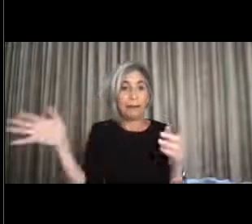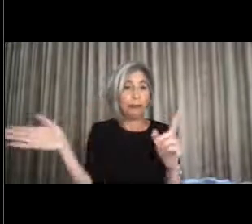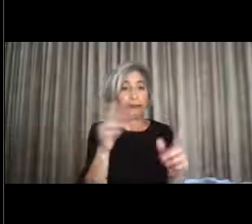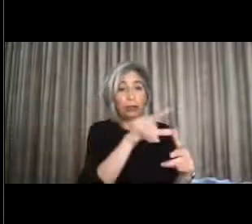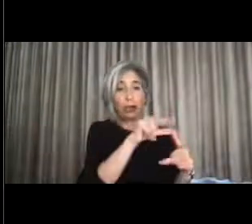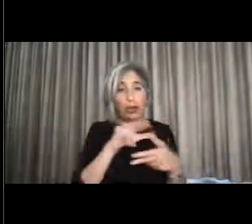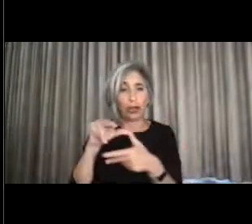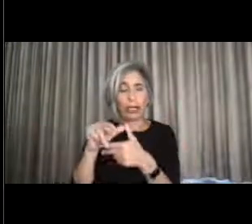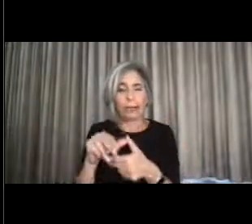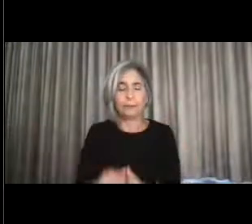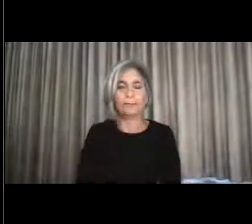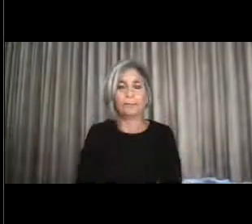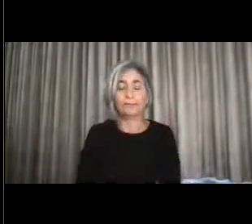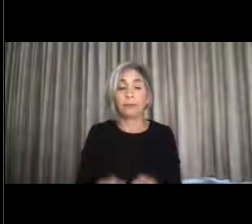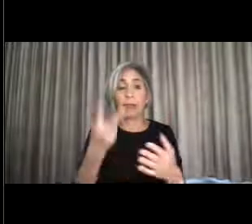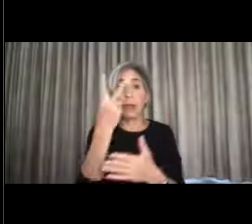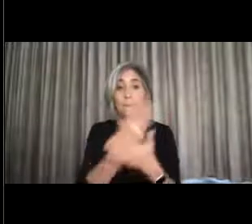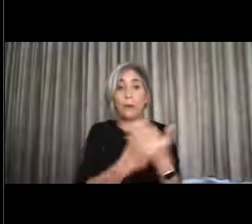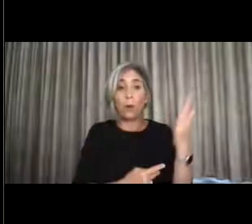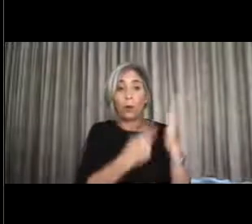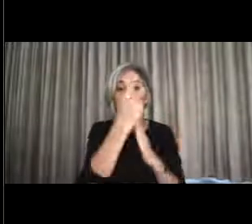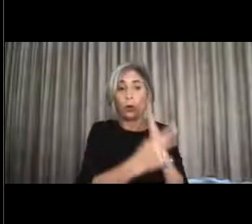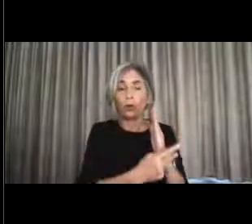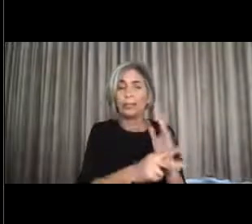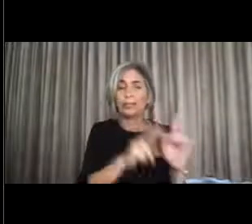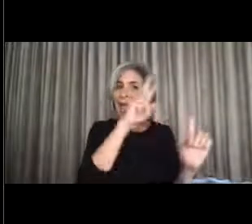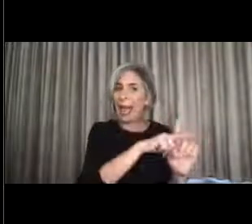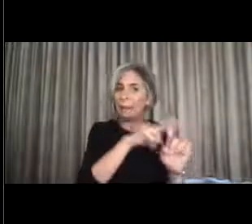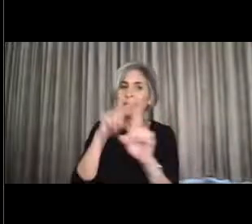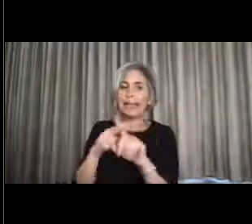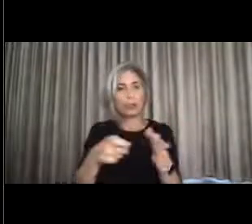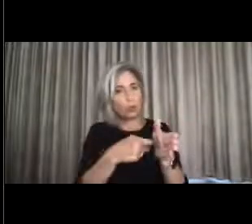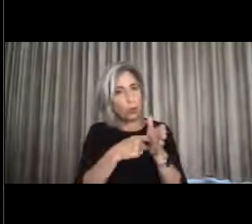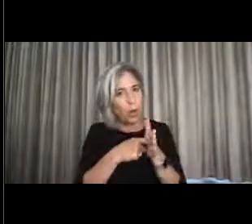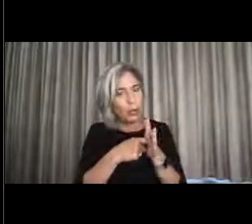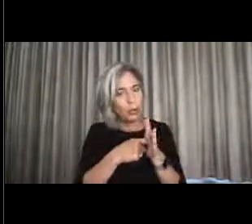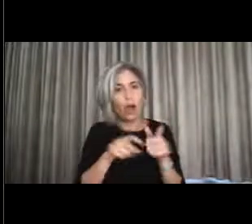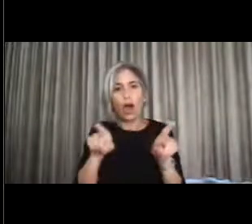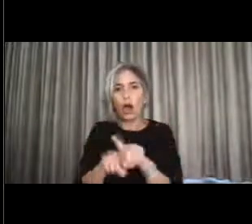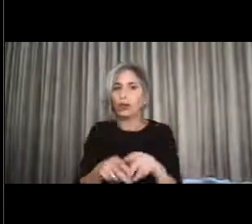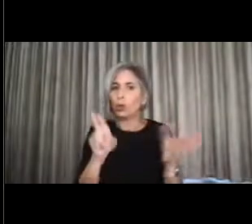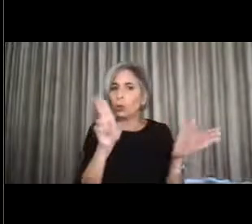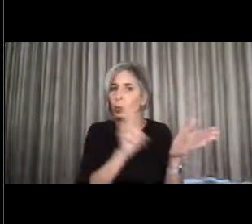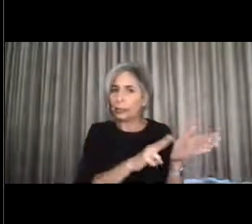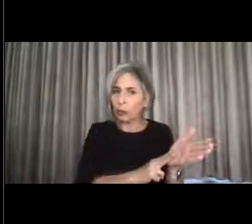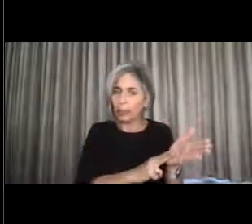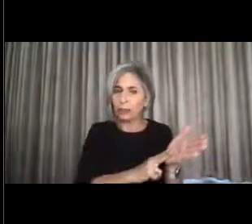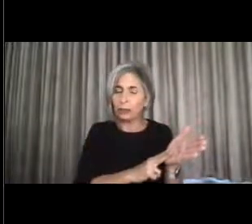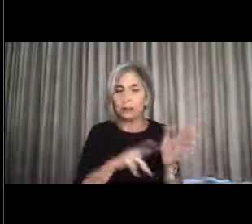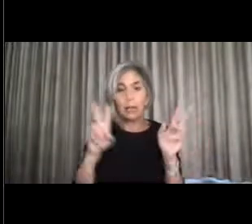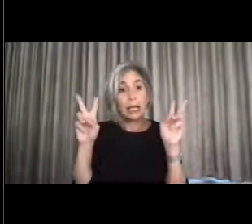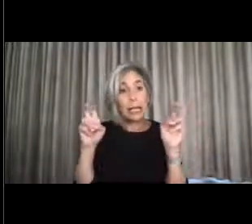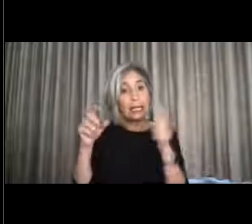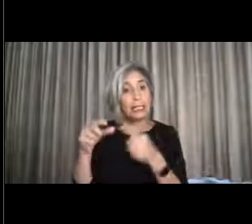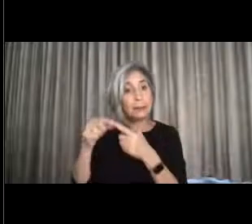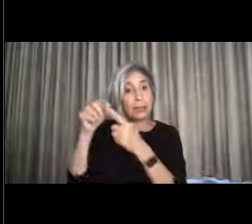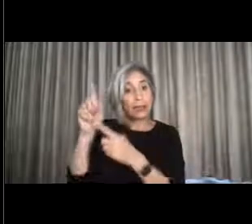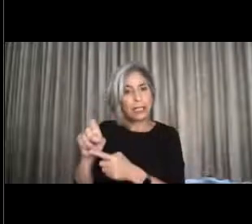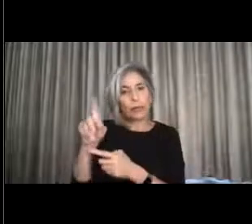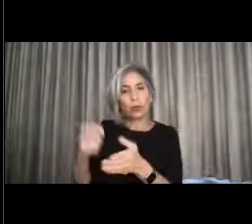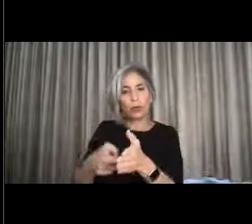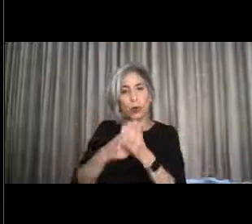Both of these programs require application and registration. The Special Needs Shelter Program requires you to apply, have